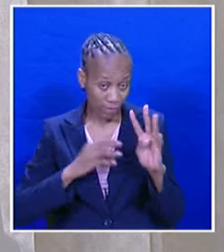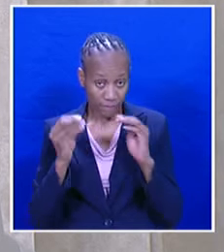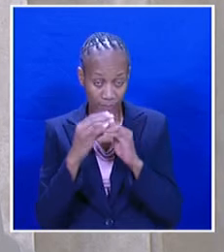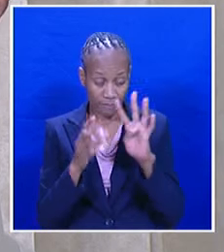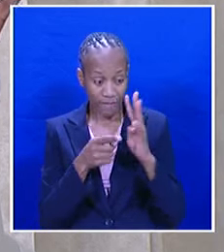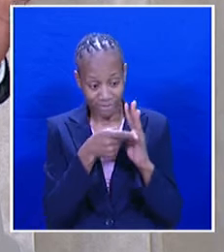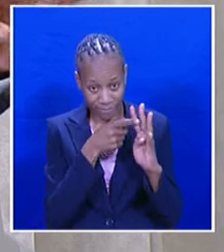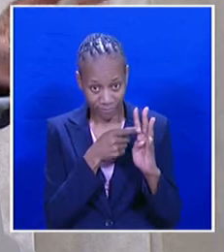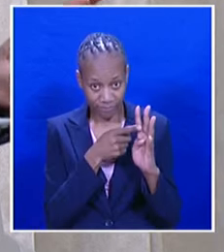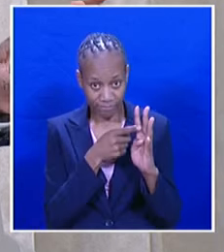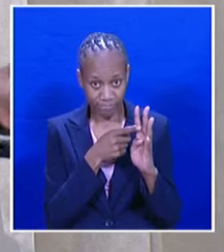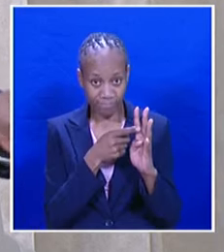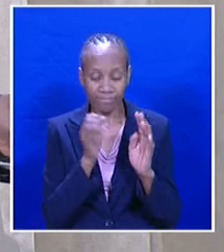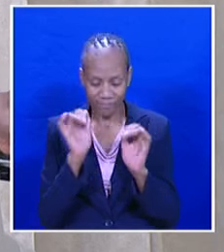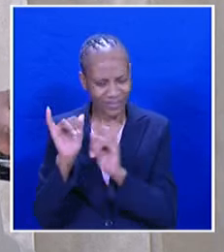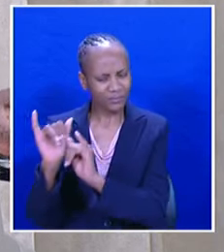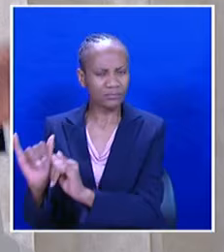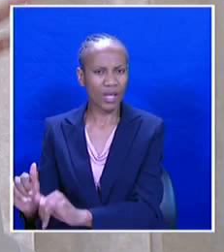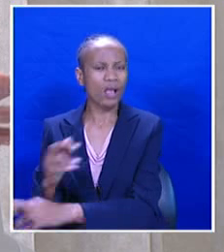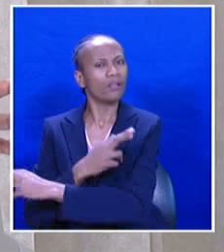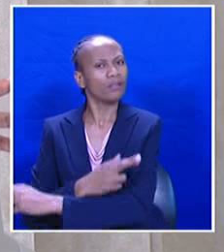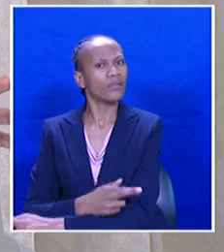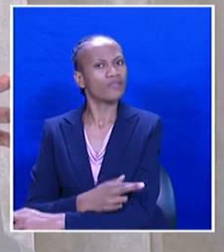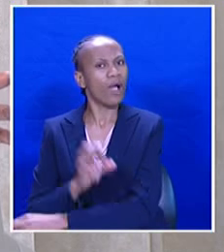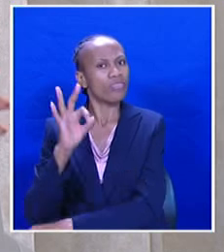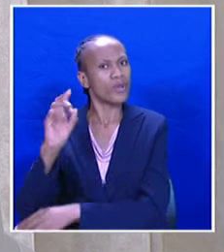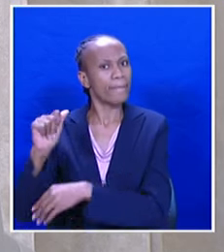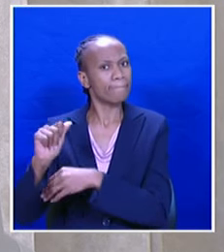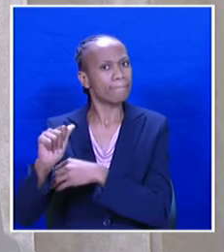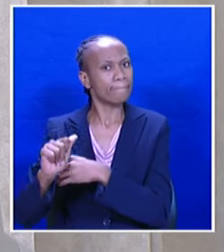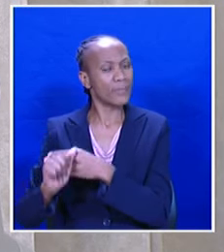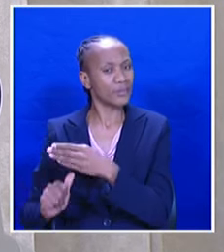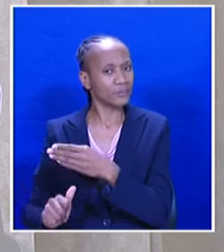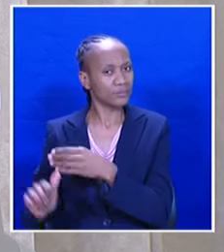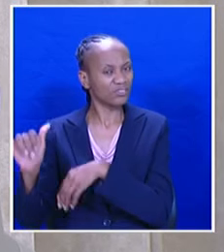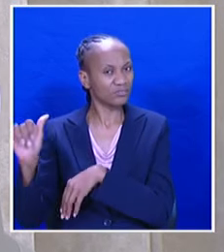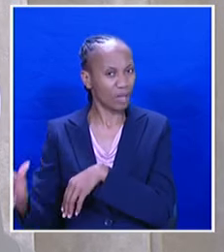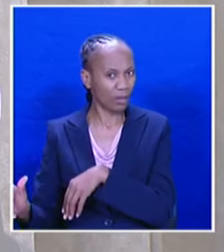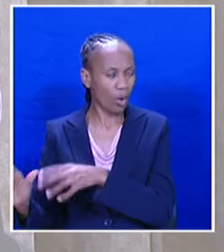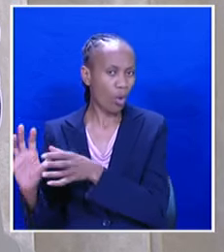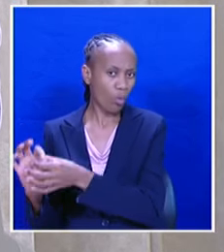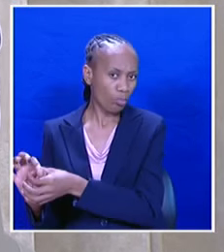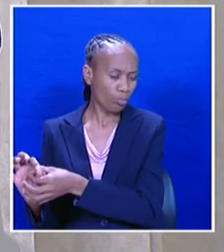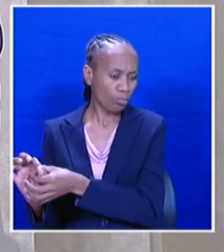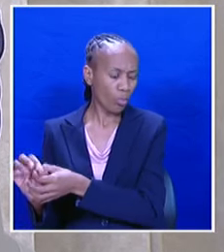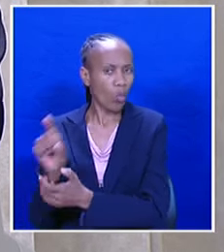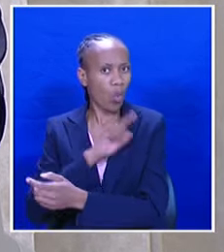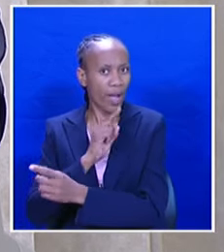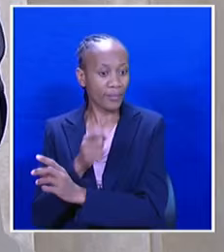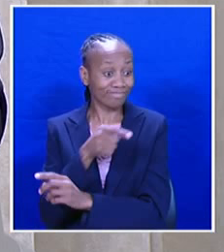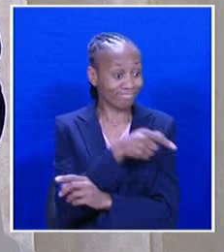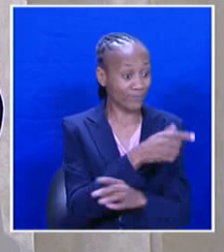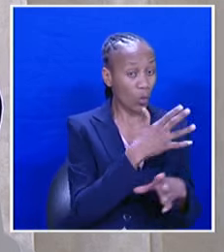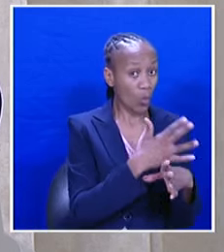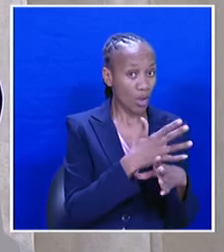on leave of absence for 3 months so that an inquiry, an investigation can ensue.